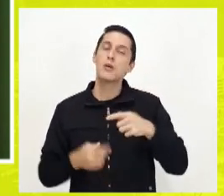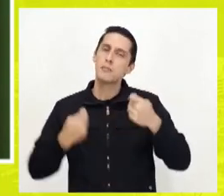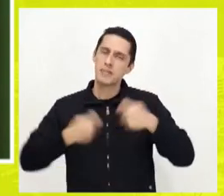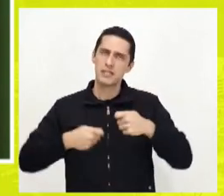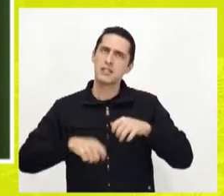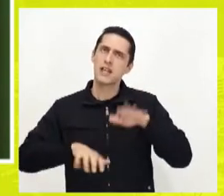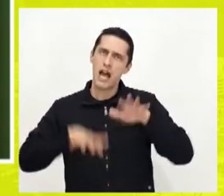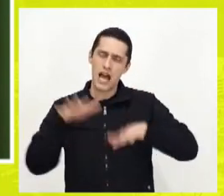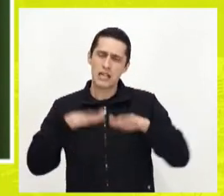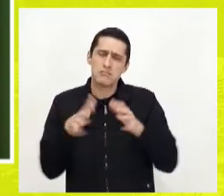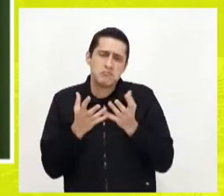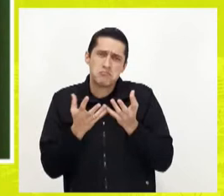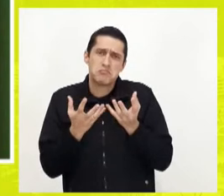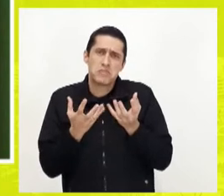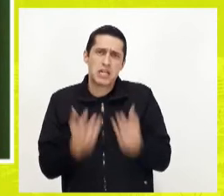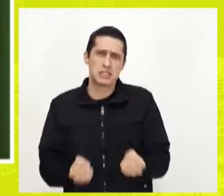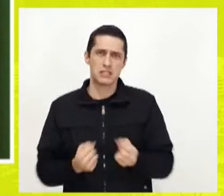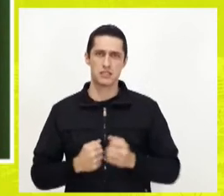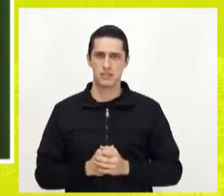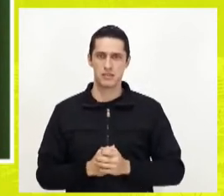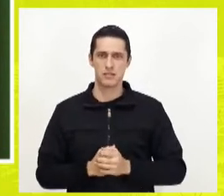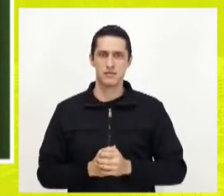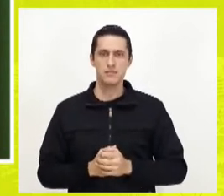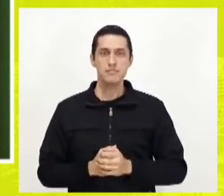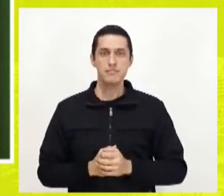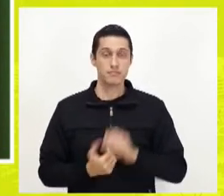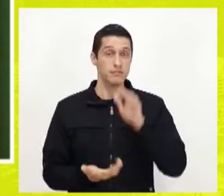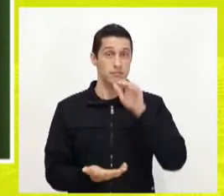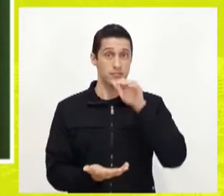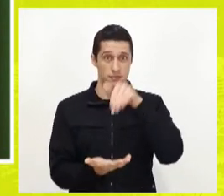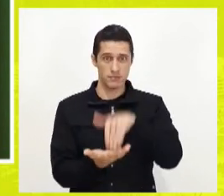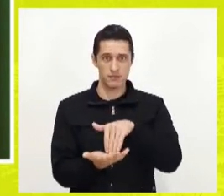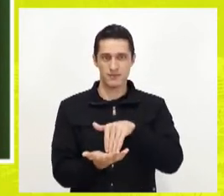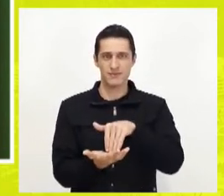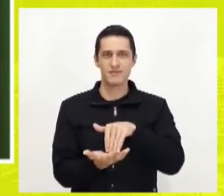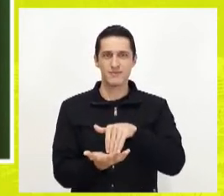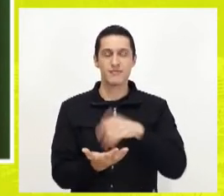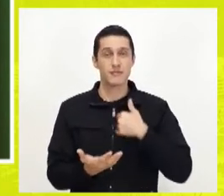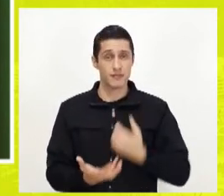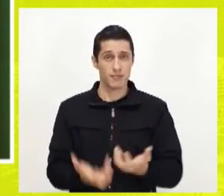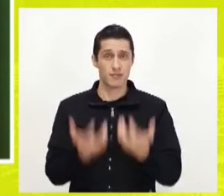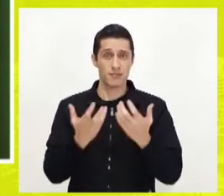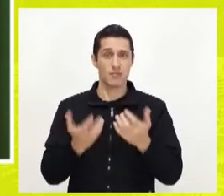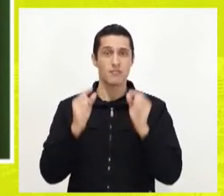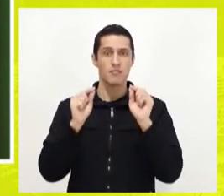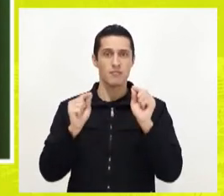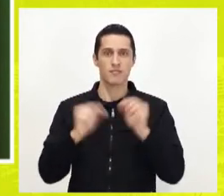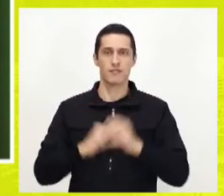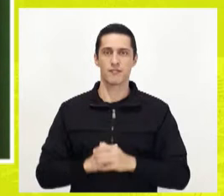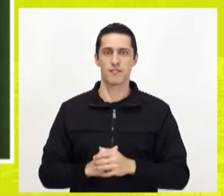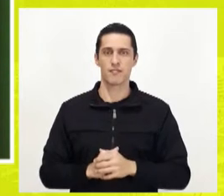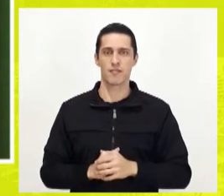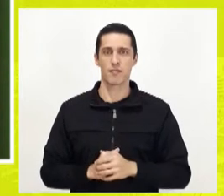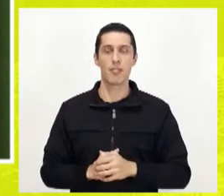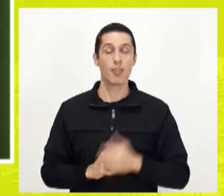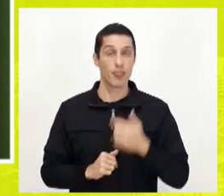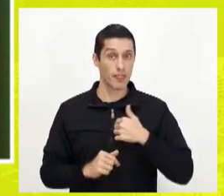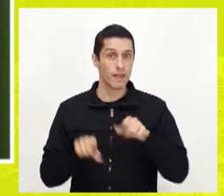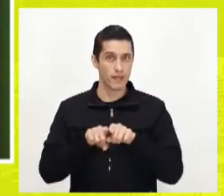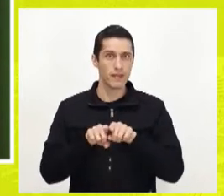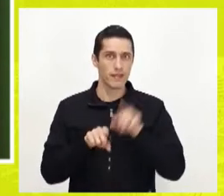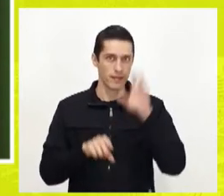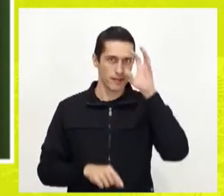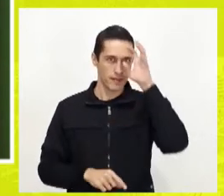it and we're gonna have to give up uh i would like to propose one of the things that i have